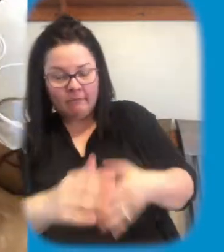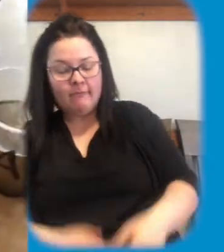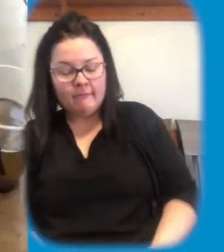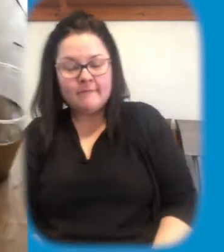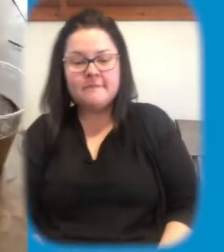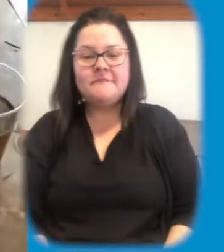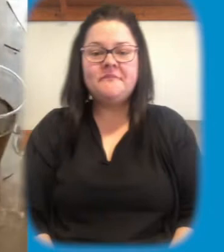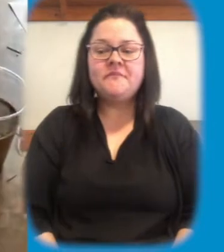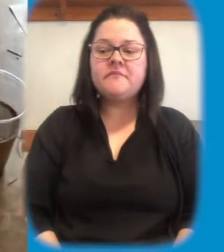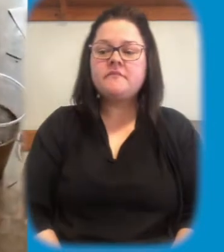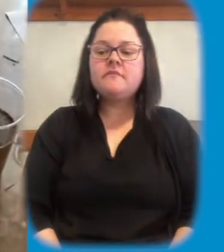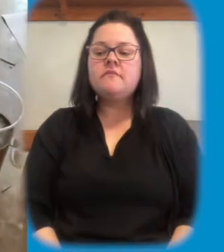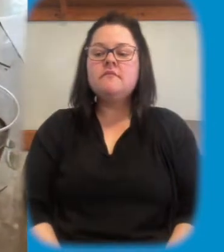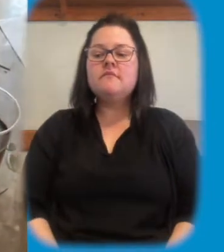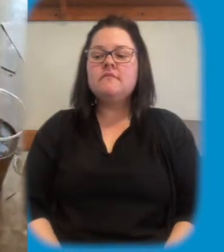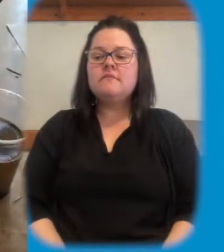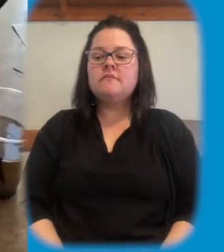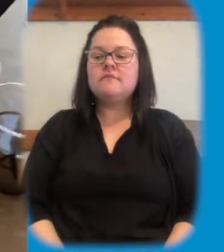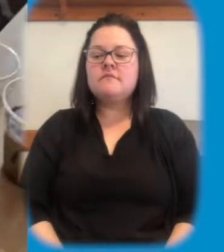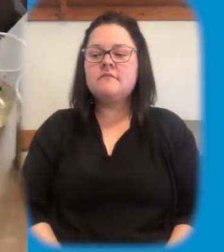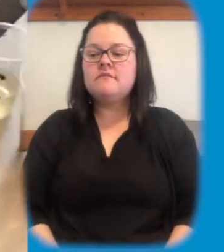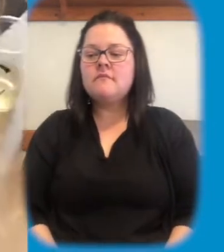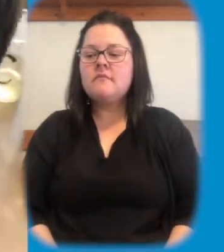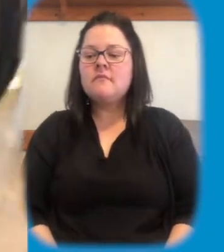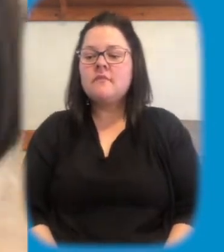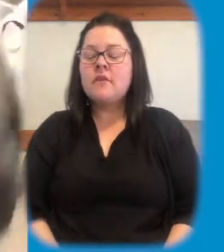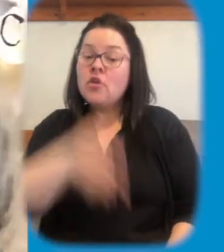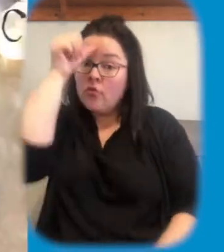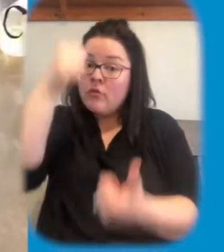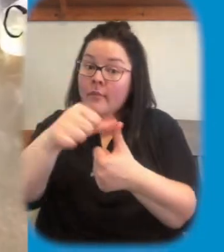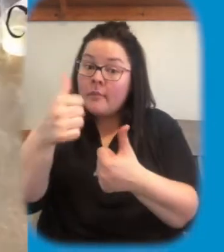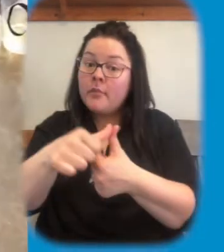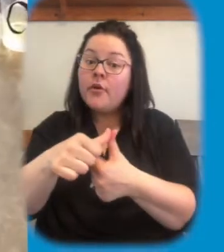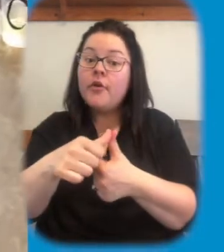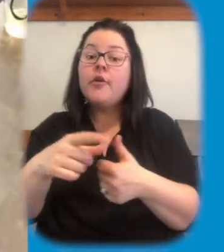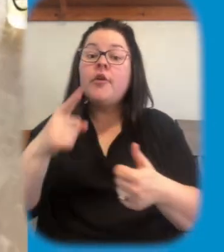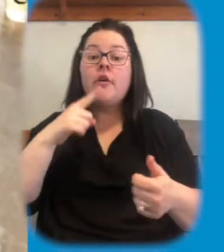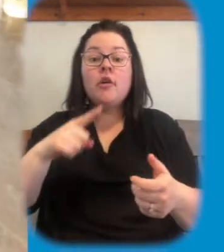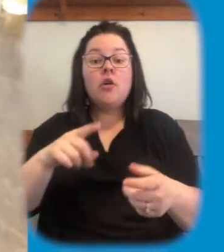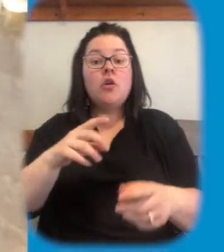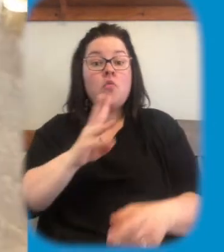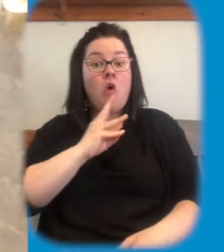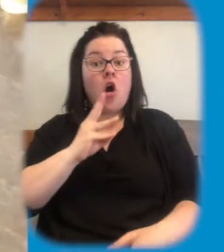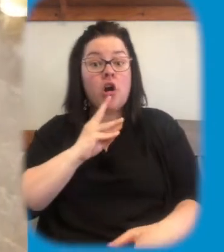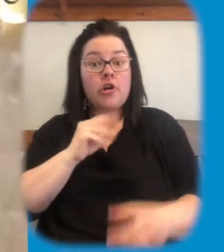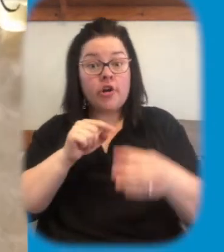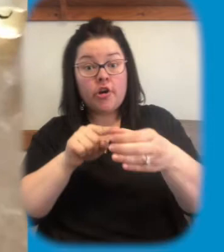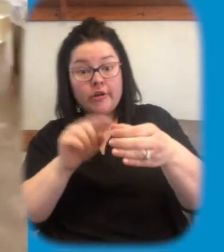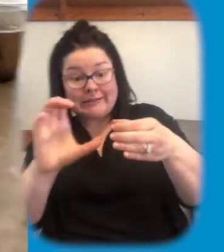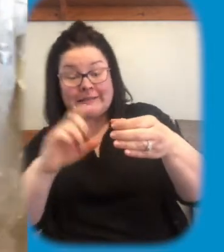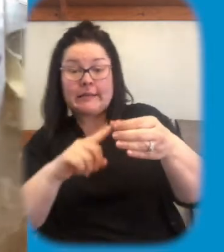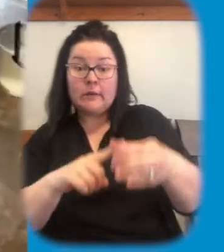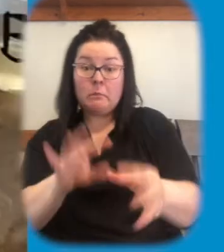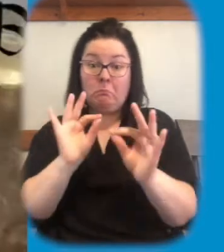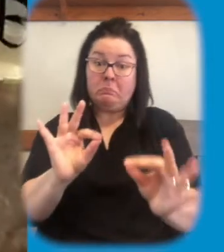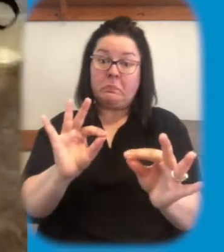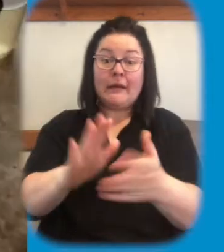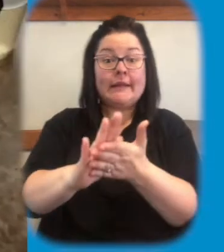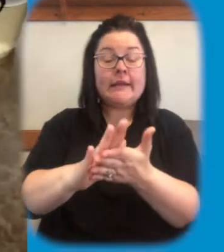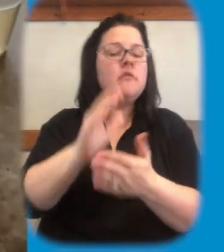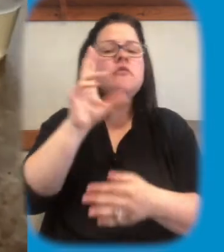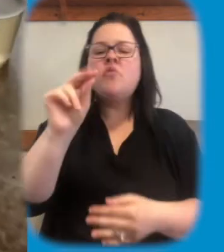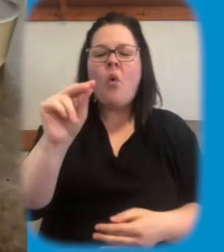So, we need to remind people, though, that this is just filtering out the stuff that we can see. This is not filtering out